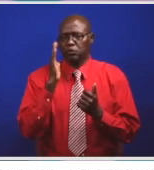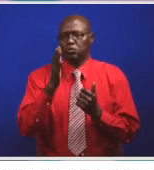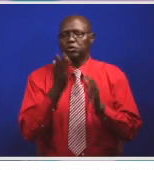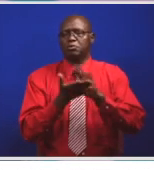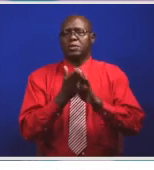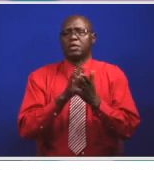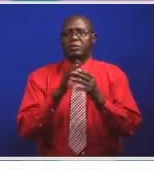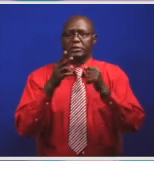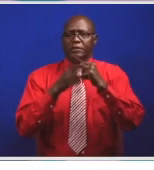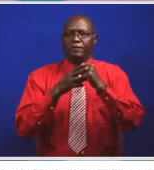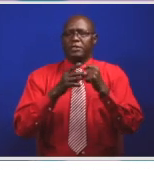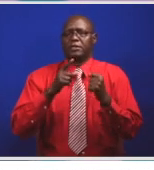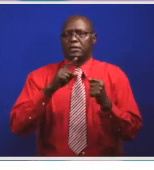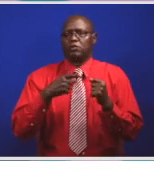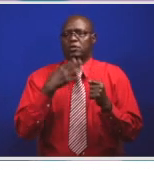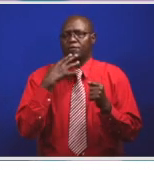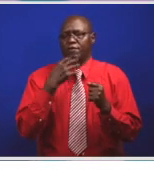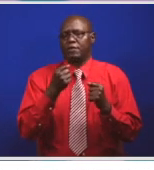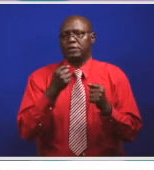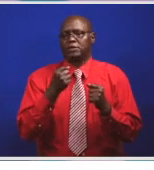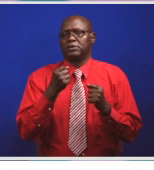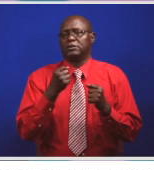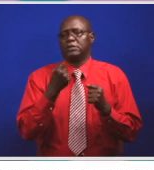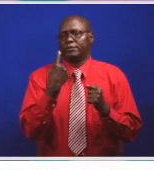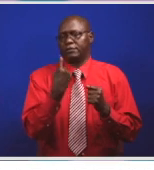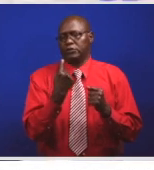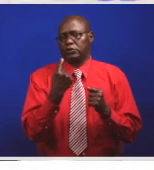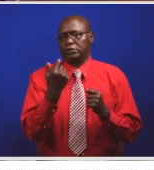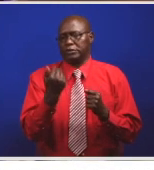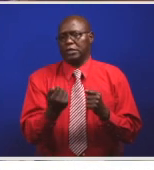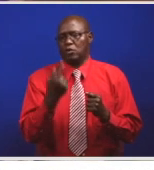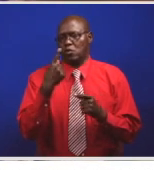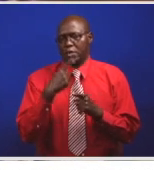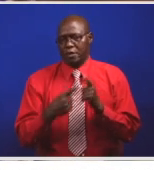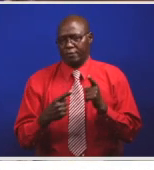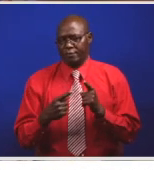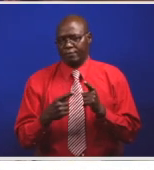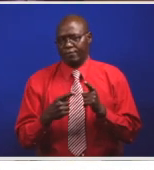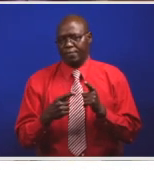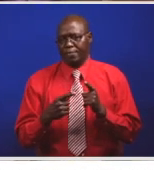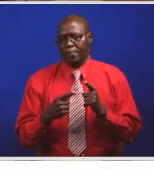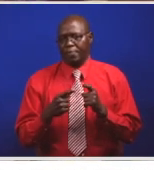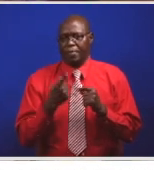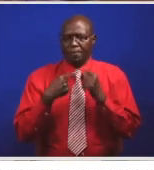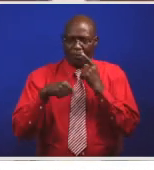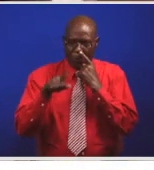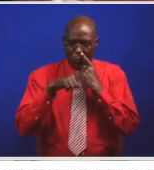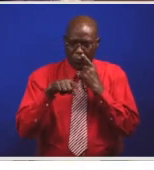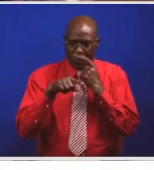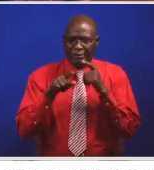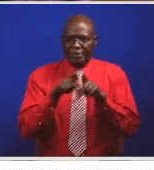around 7,500 shillings per child per year. We are also requesting